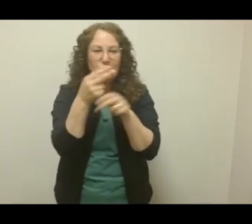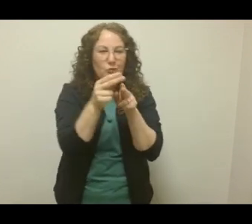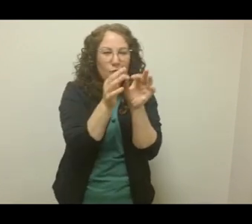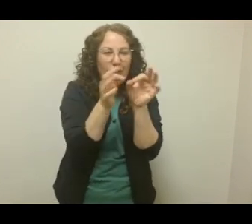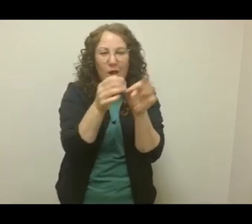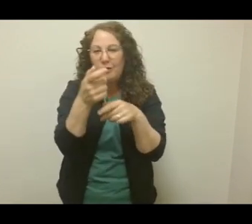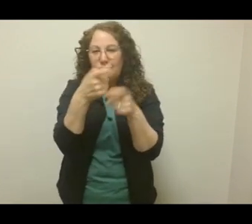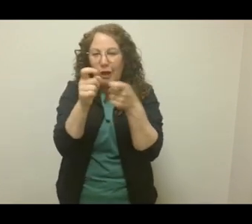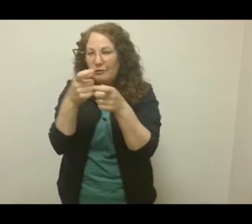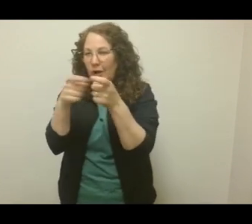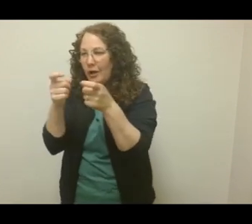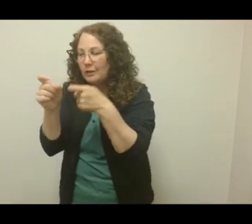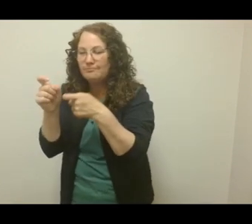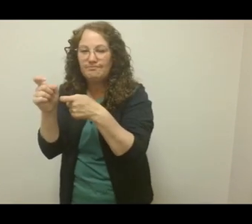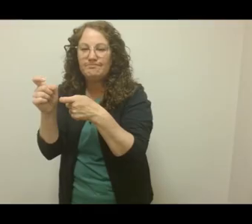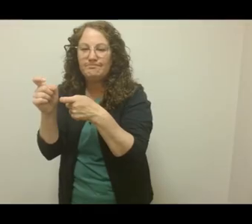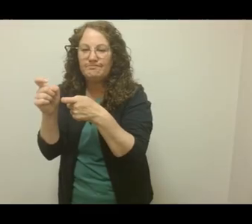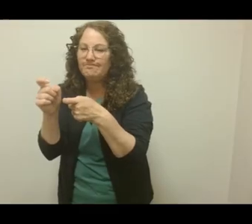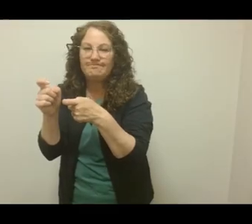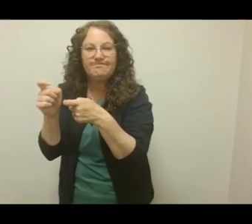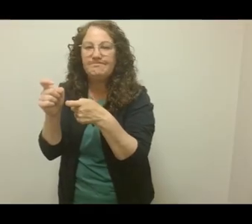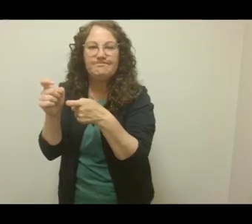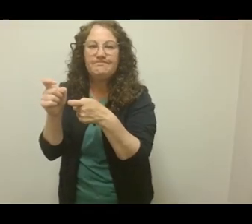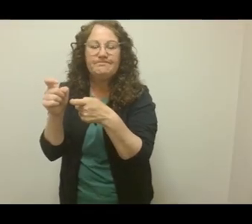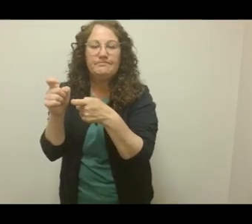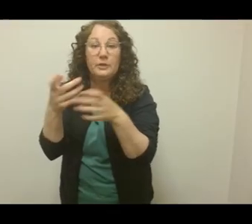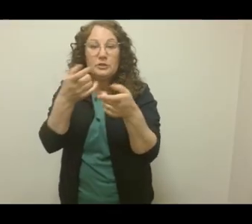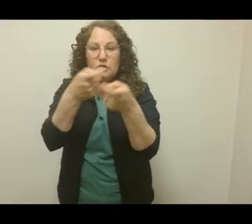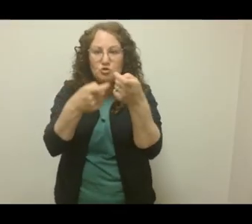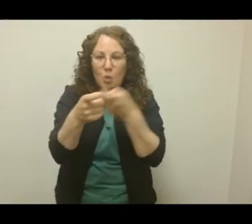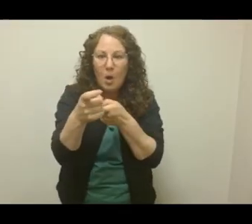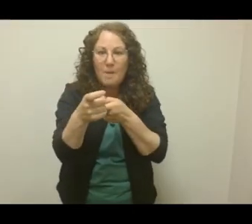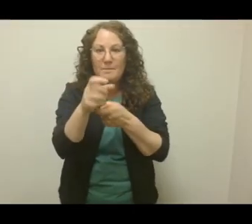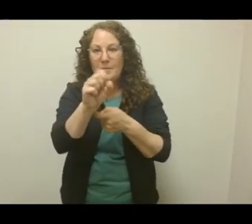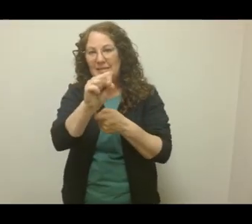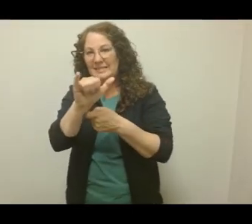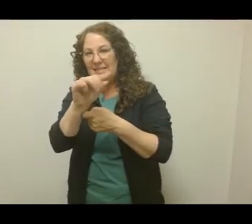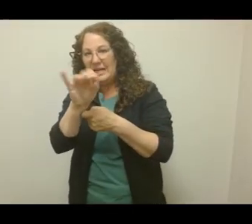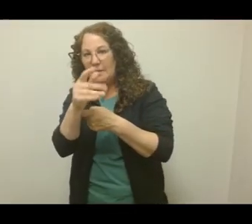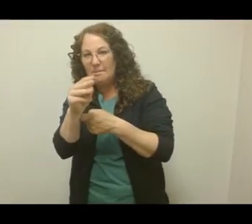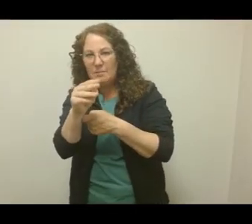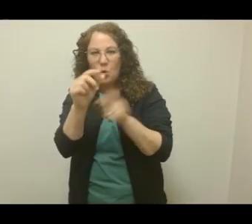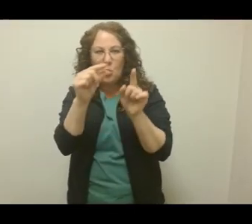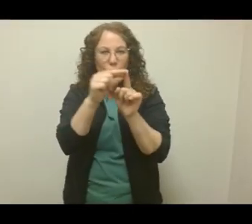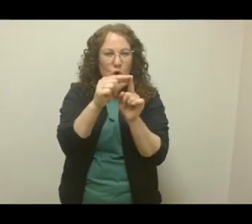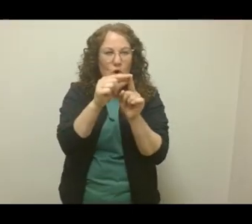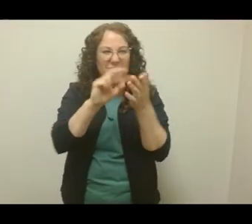trying to switch it to something else, right? Swapping in a synonym, that's synonym